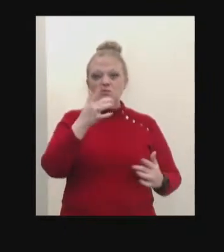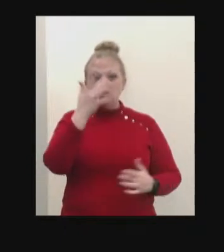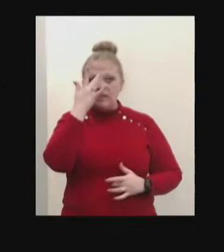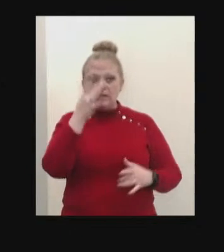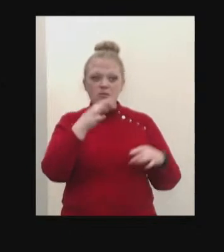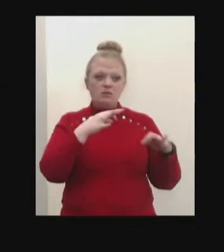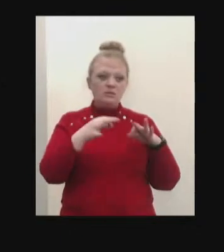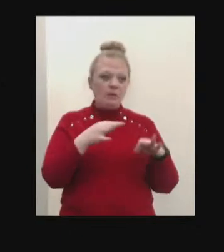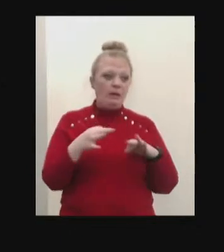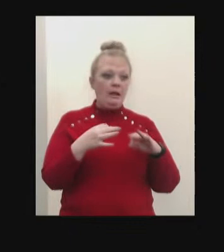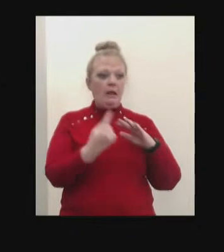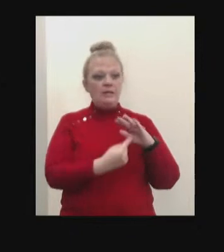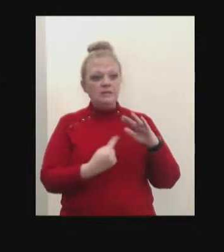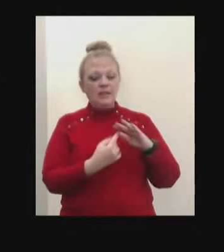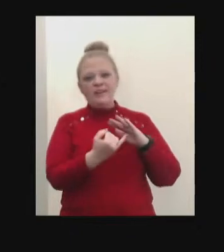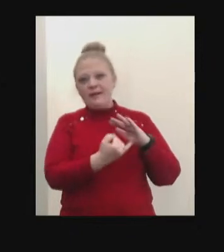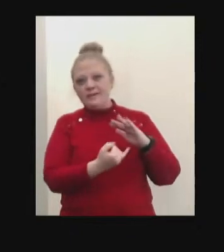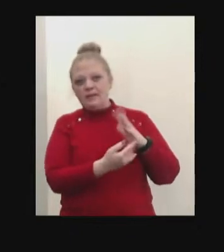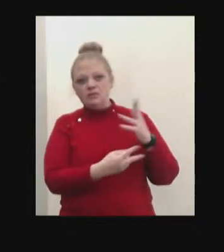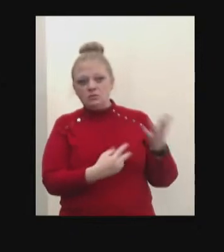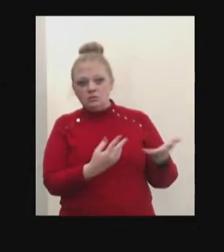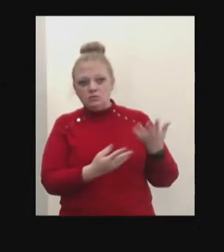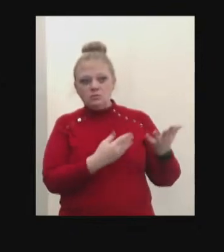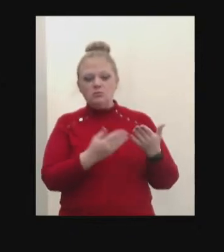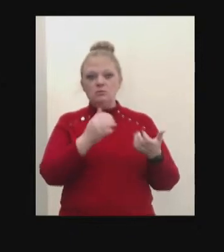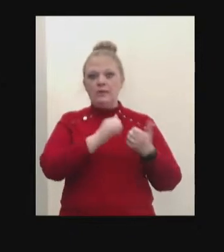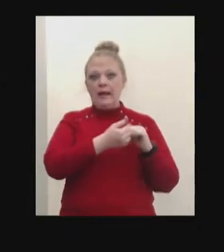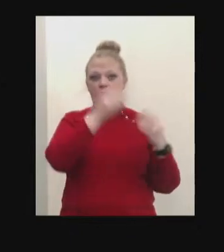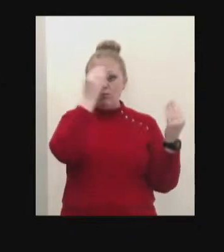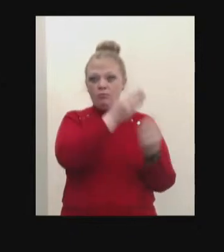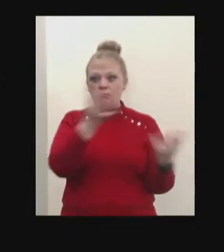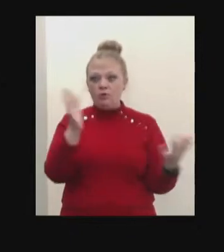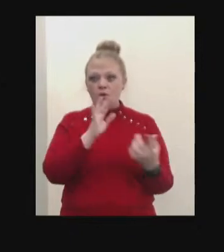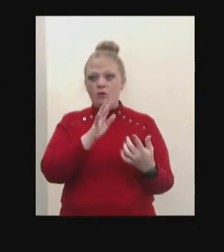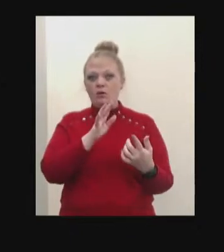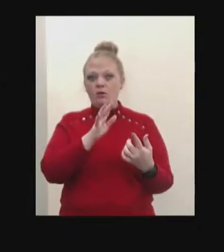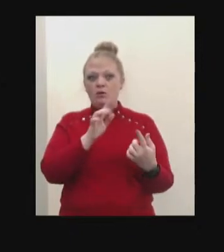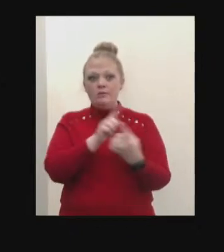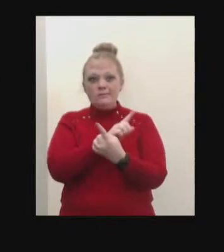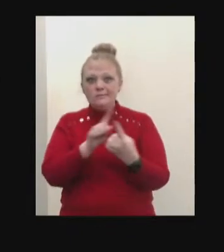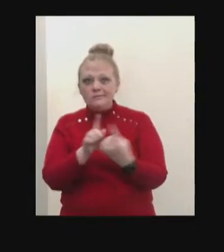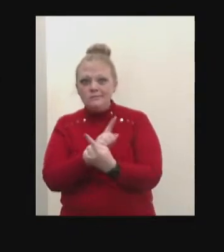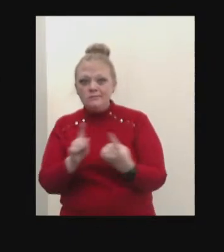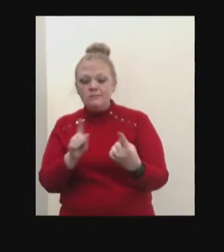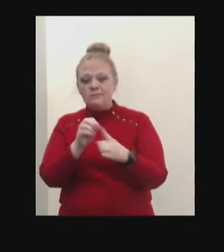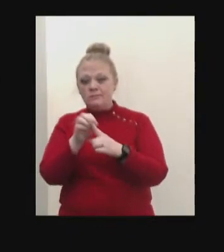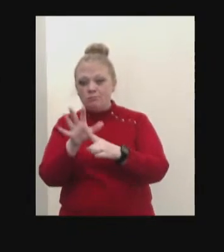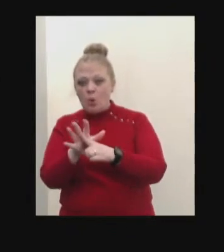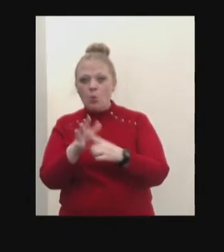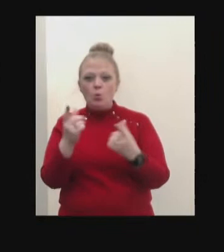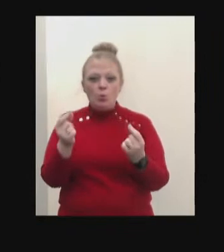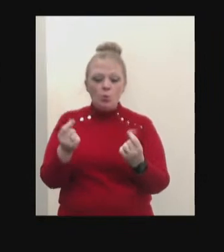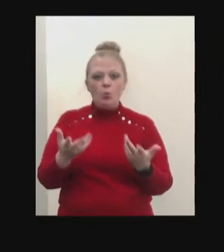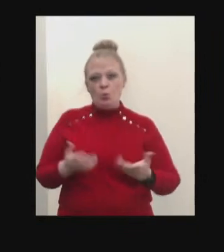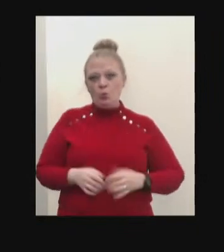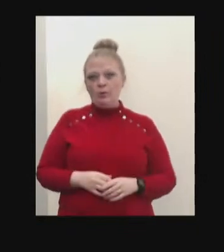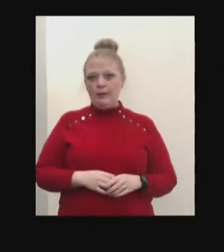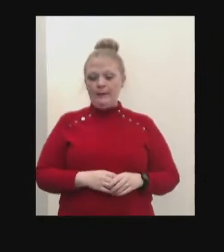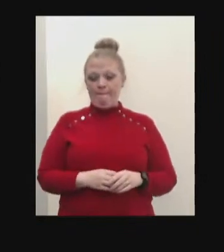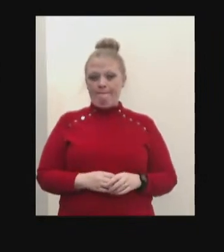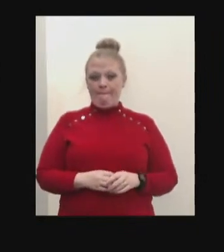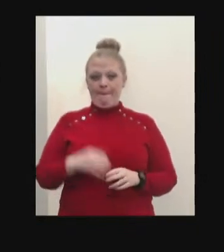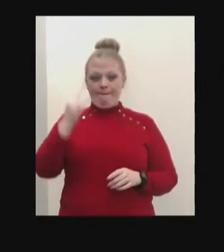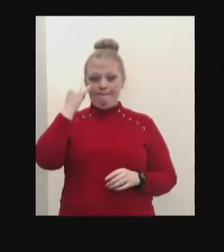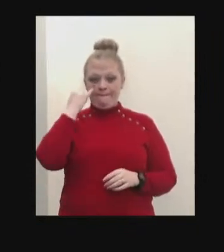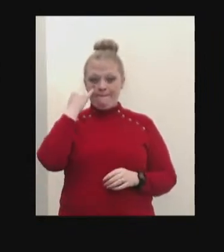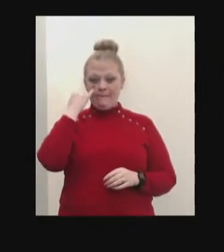isolate, and explain how to notify your close contacts that they've been exposed and what they should do. If your test is